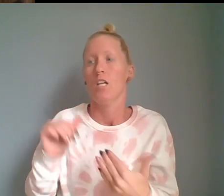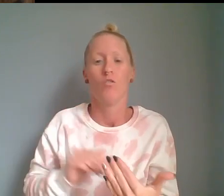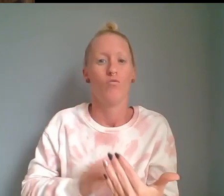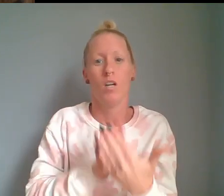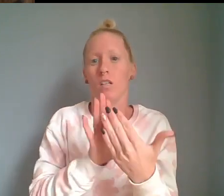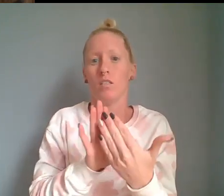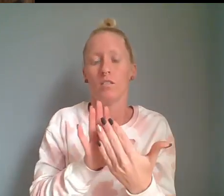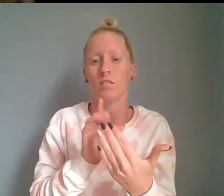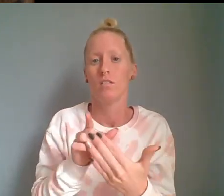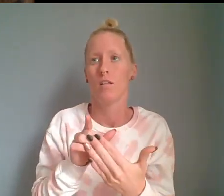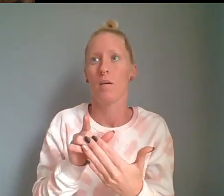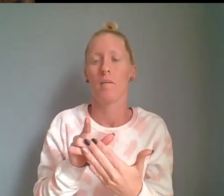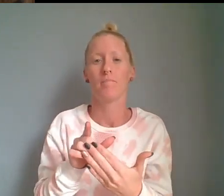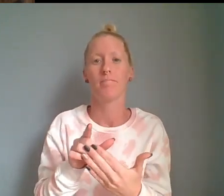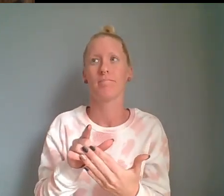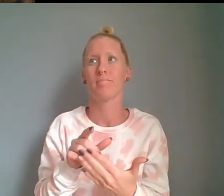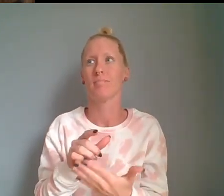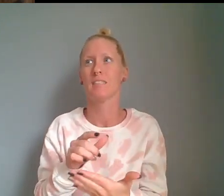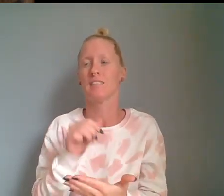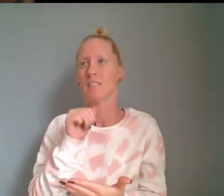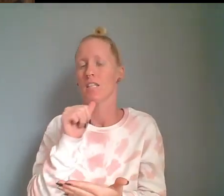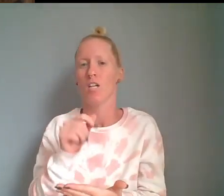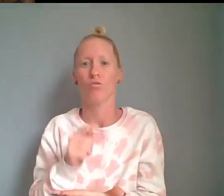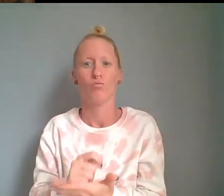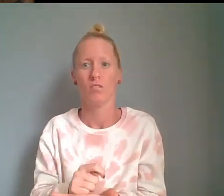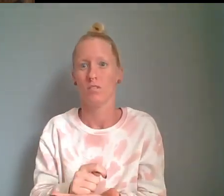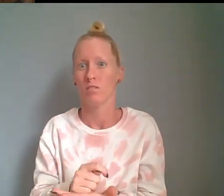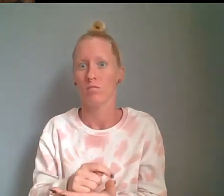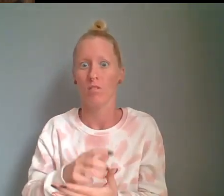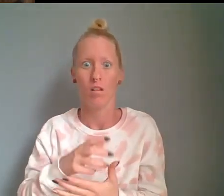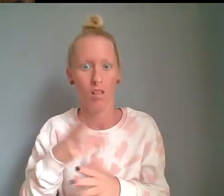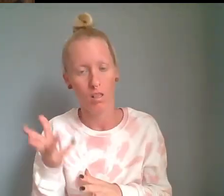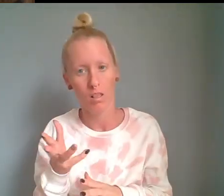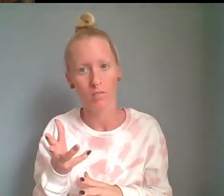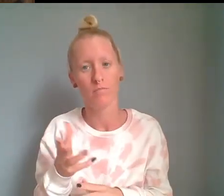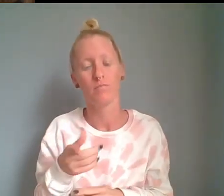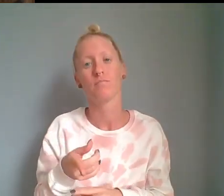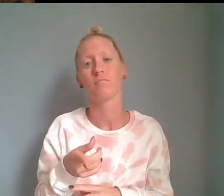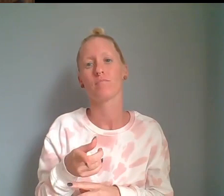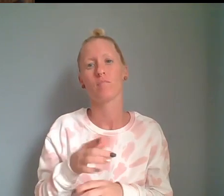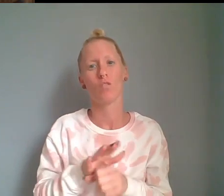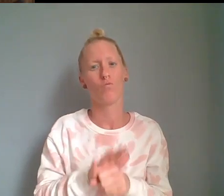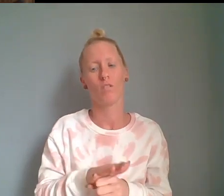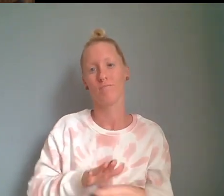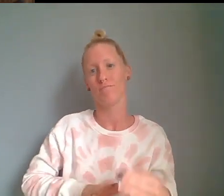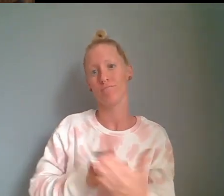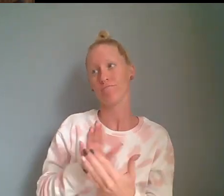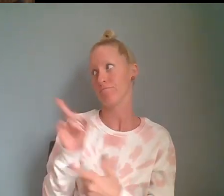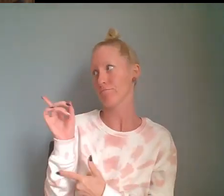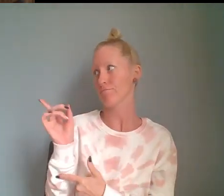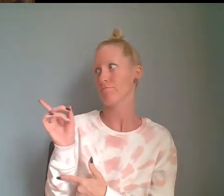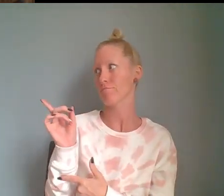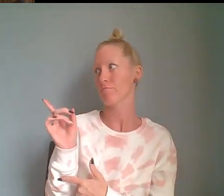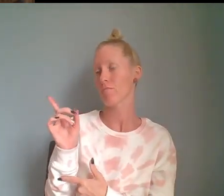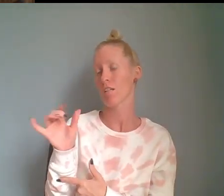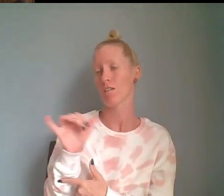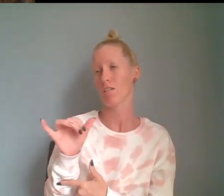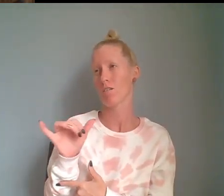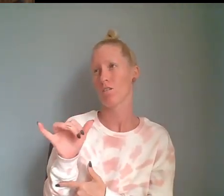like maltreatment. If you weren't confronted with stress, you were no more likely to have